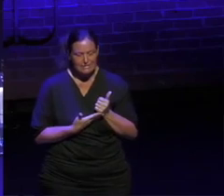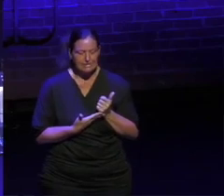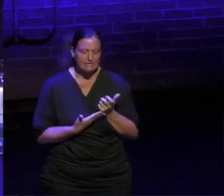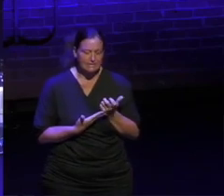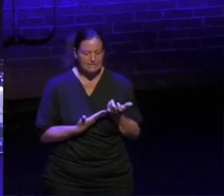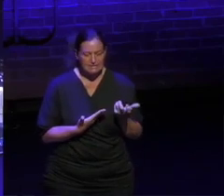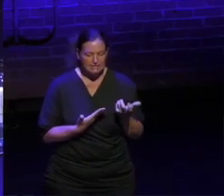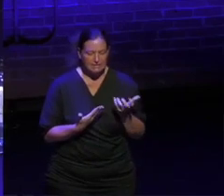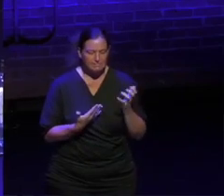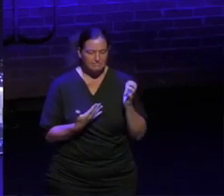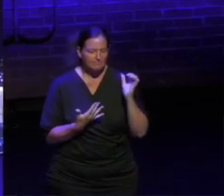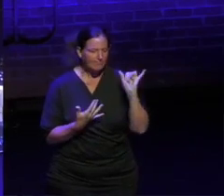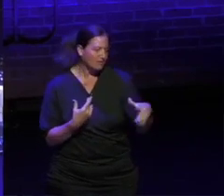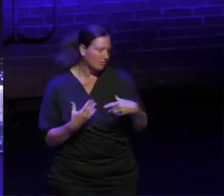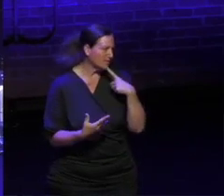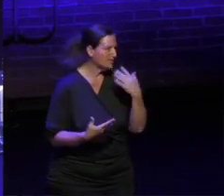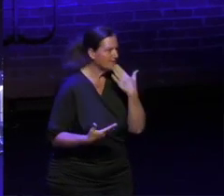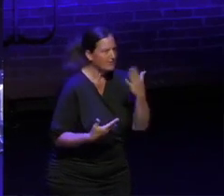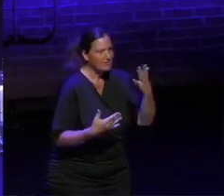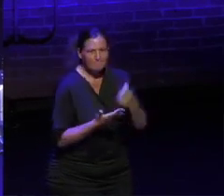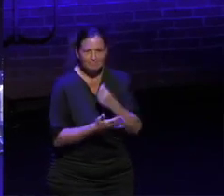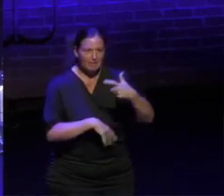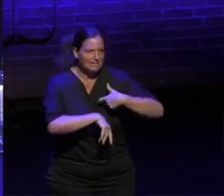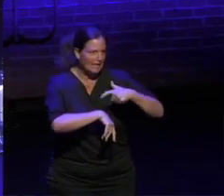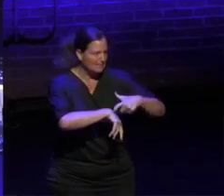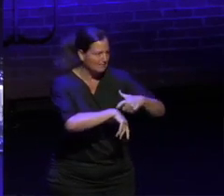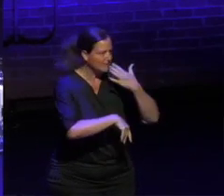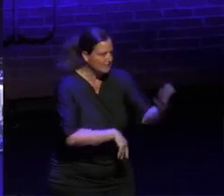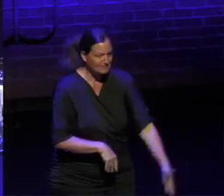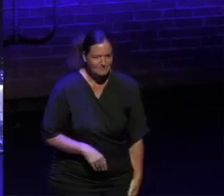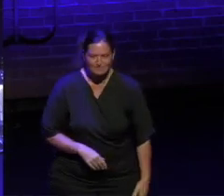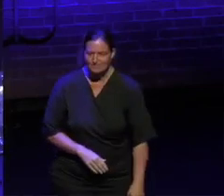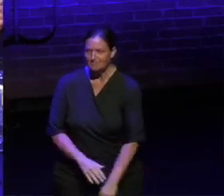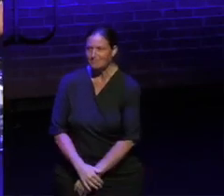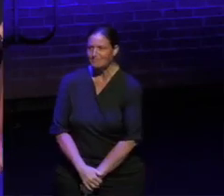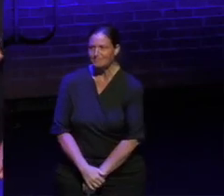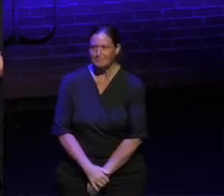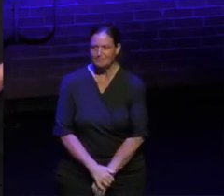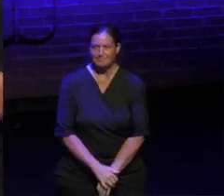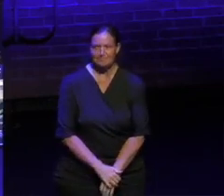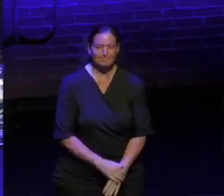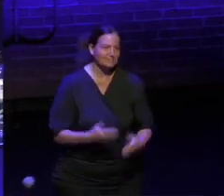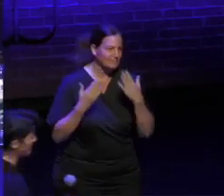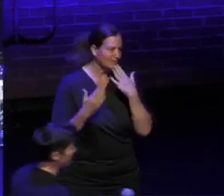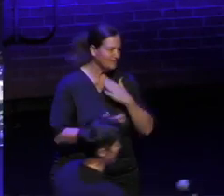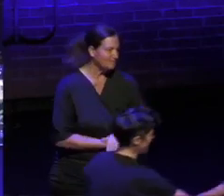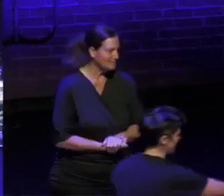That's what I wanted to say. Thank you for my time, and good luck to all three of you.